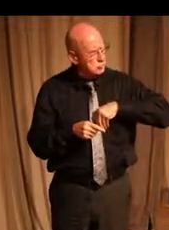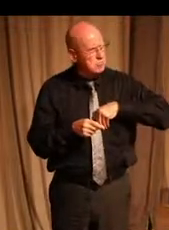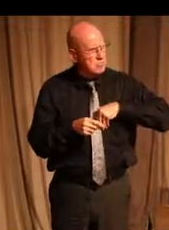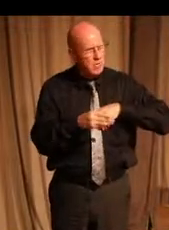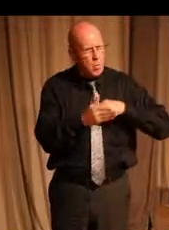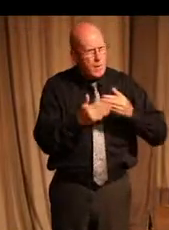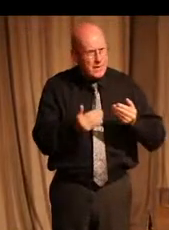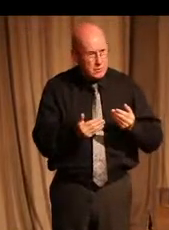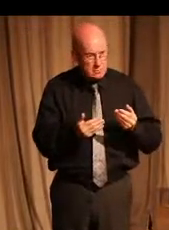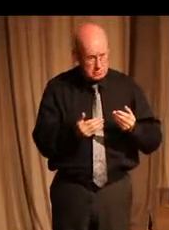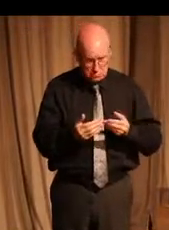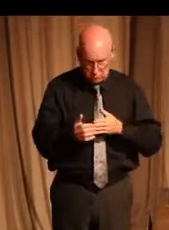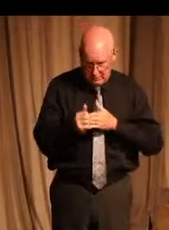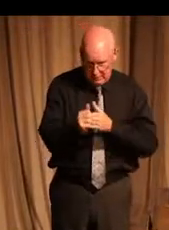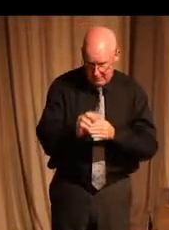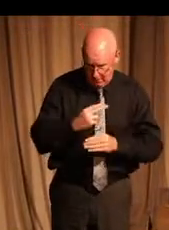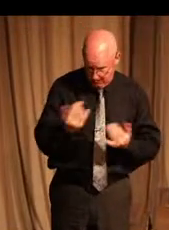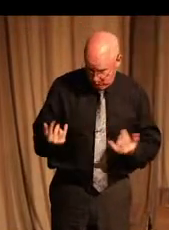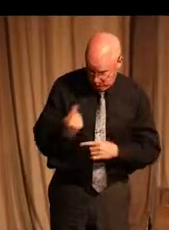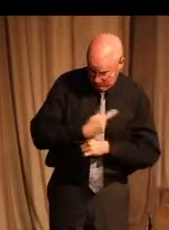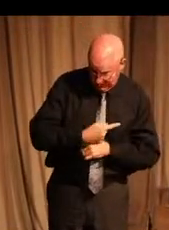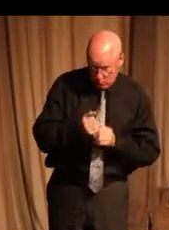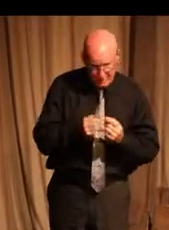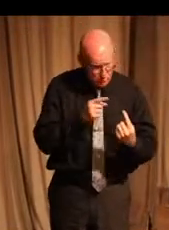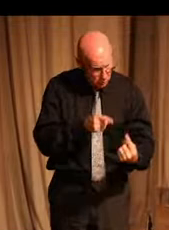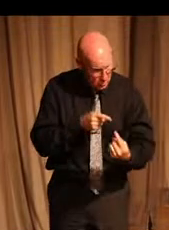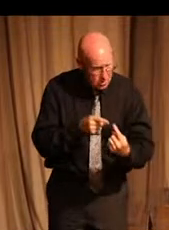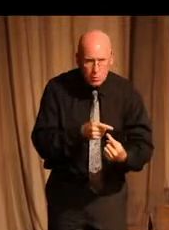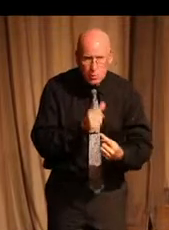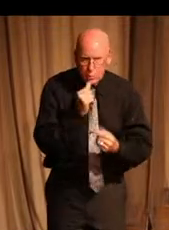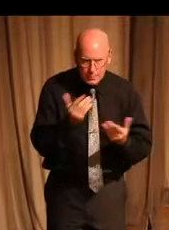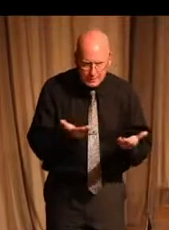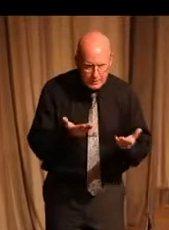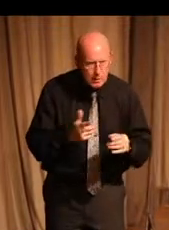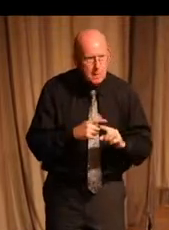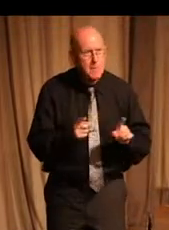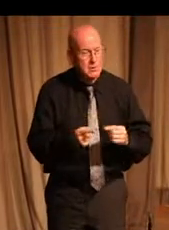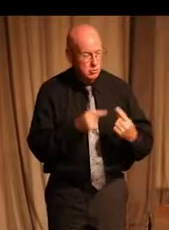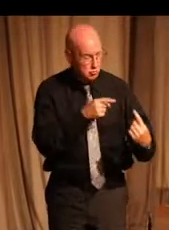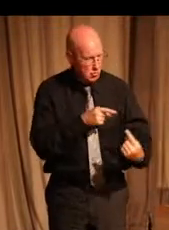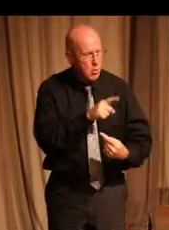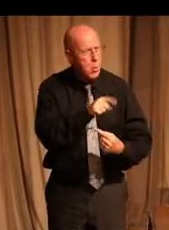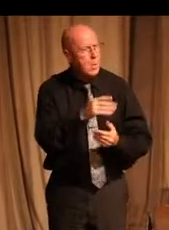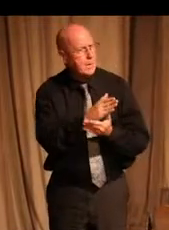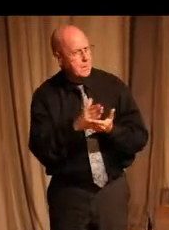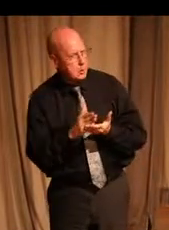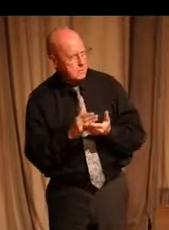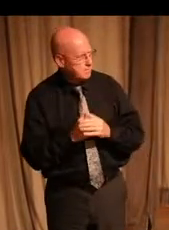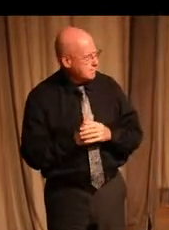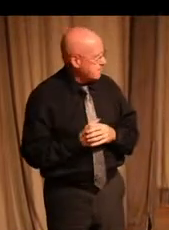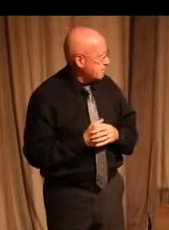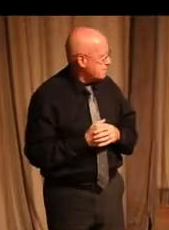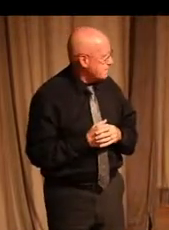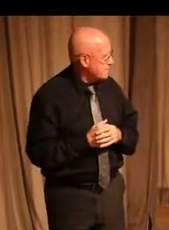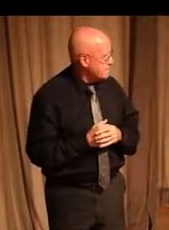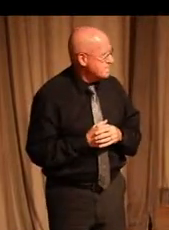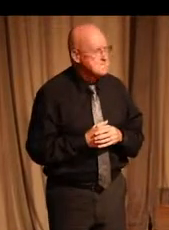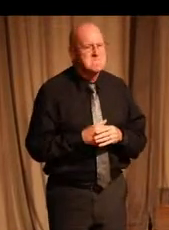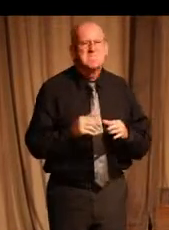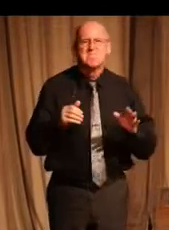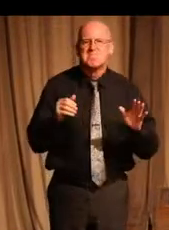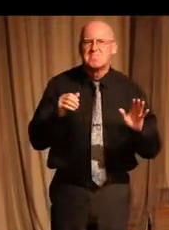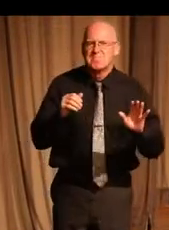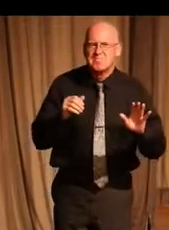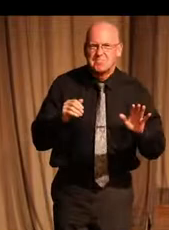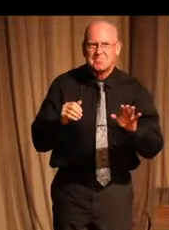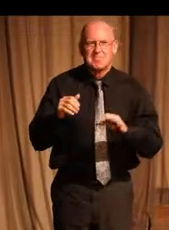because without that struggle, we wouldn't be right here sitting in these chairs. So. I think that's... Yeah, I'm sorry. I just